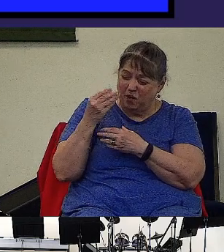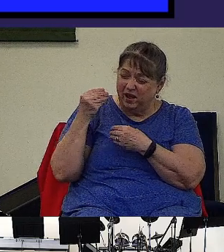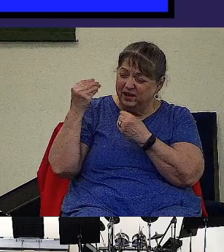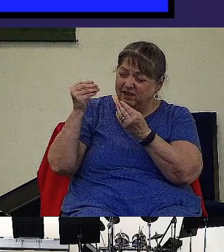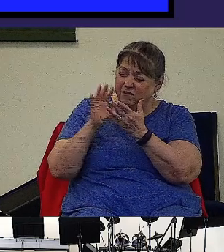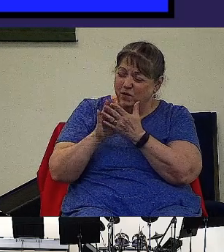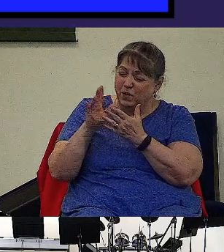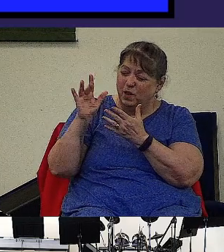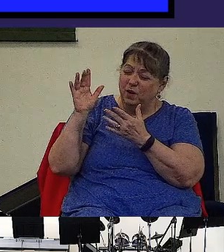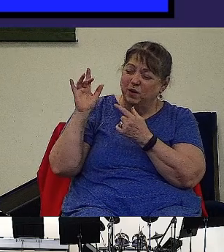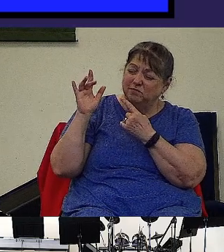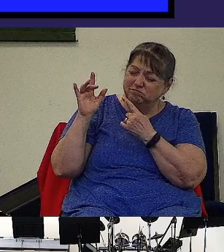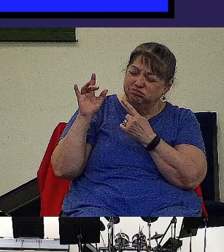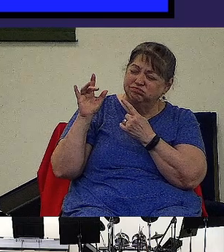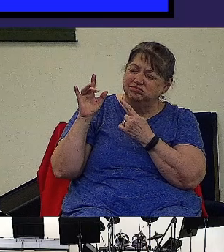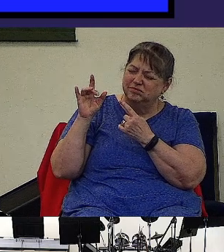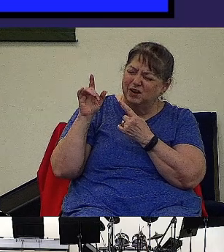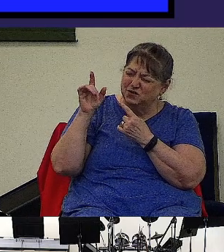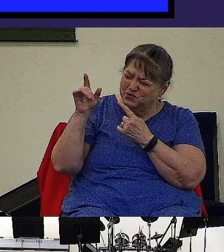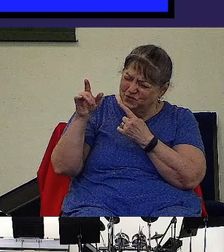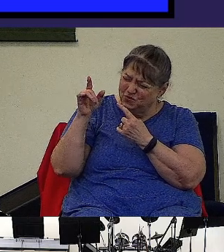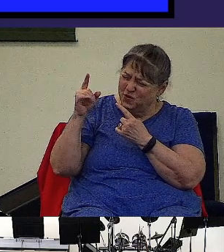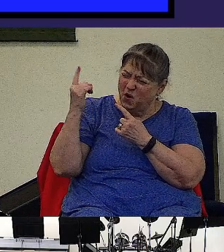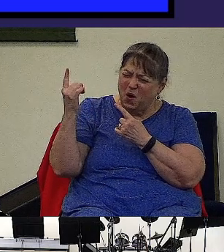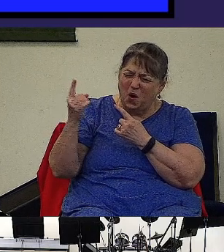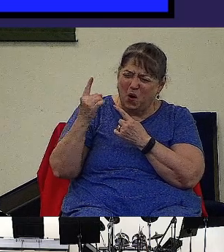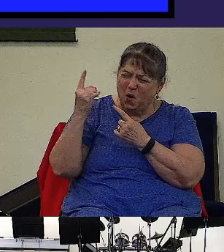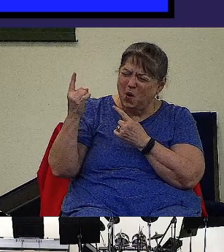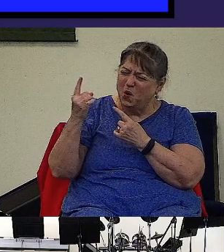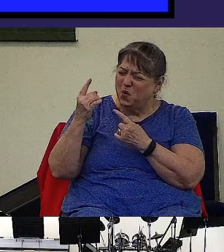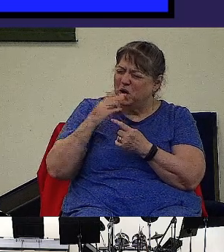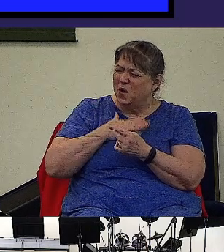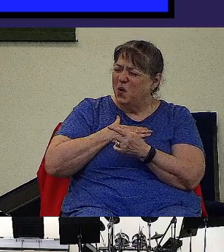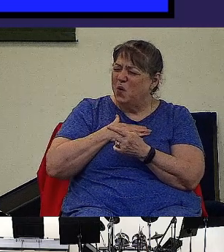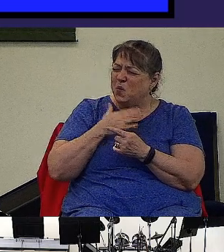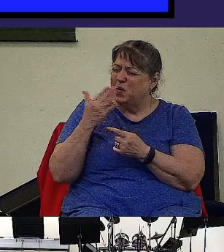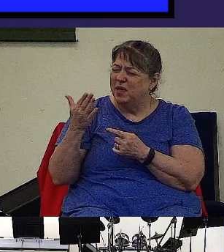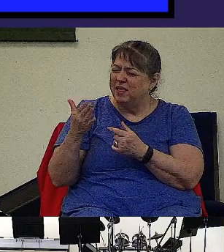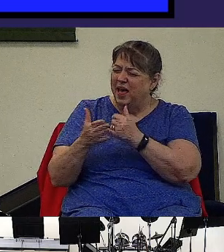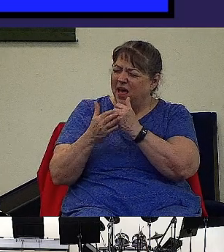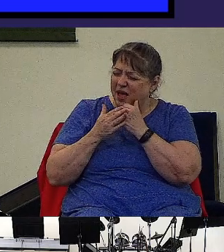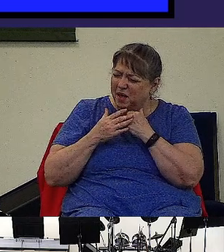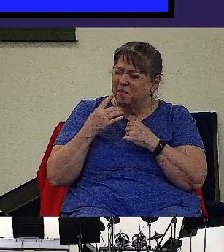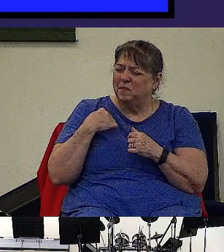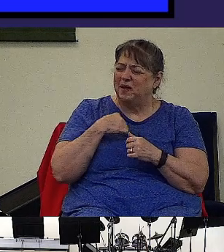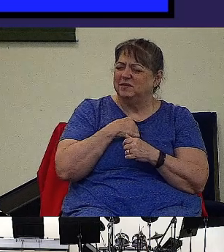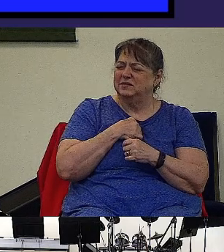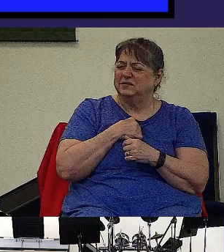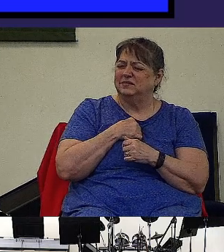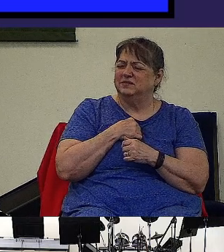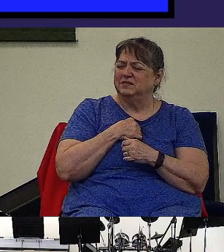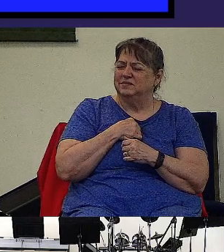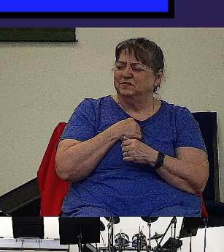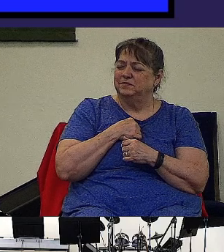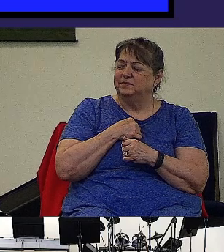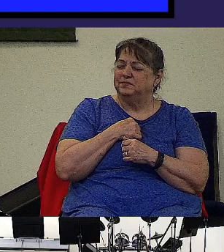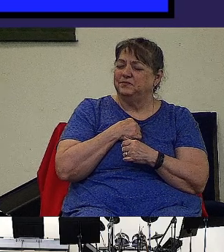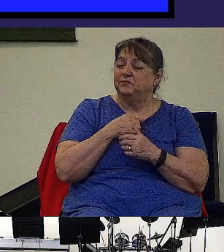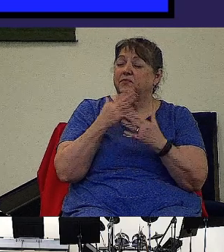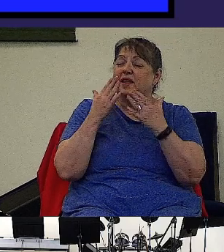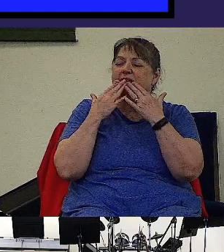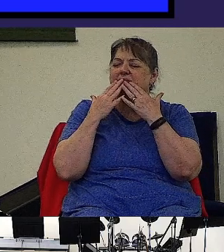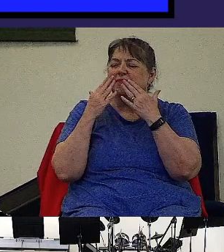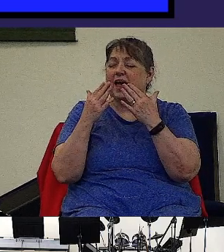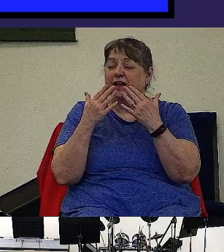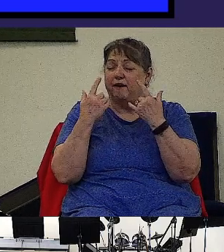lives and that through you and because of you and by you and as a result of you we can get there thank you for the goals that